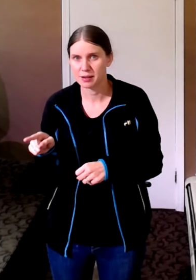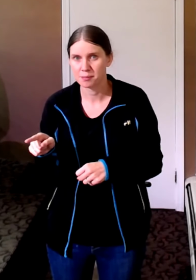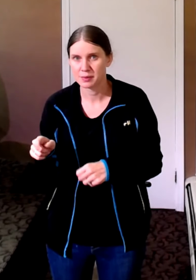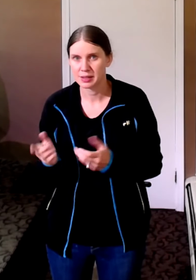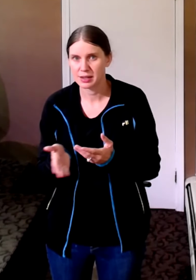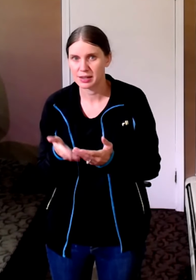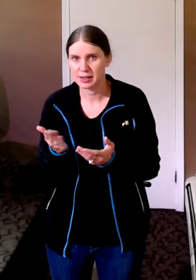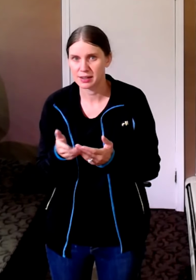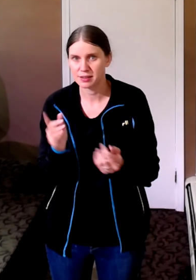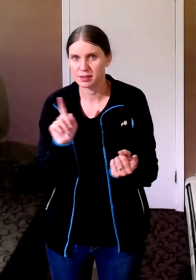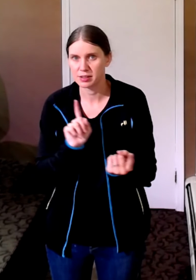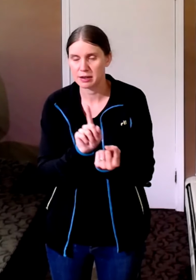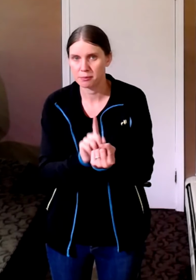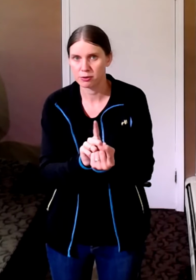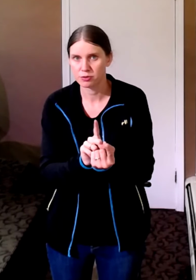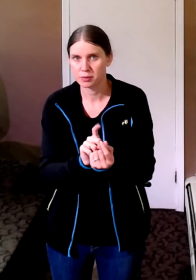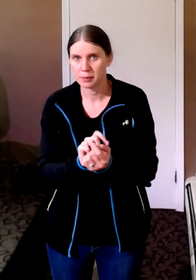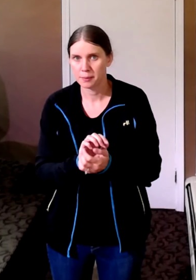approachable.